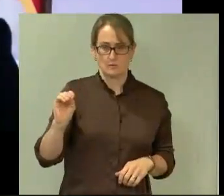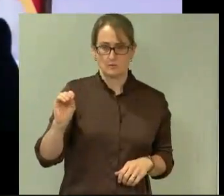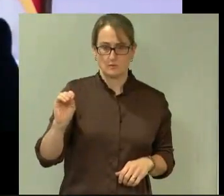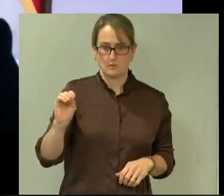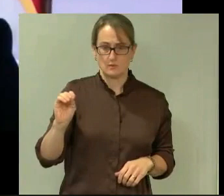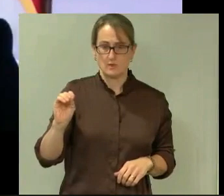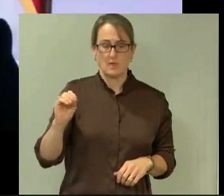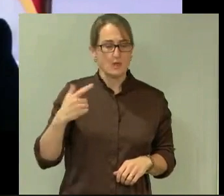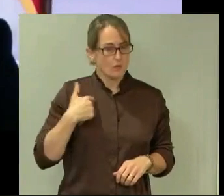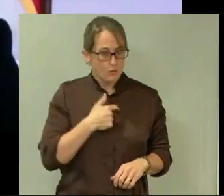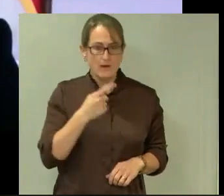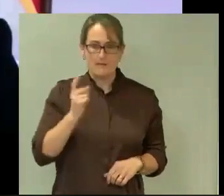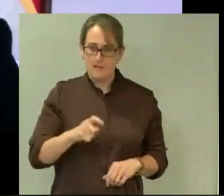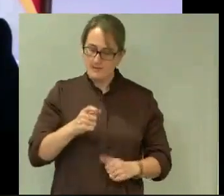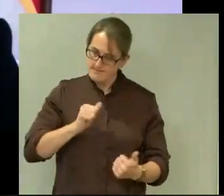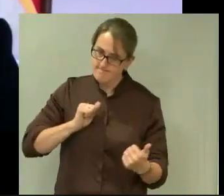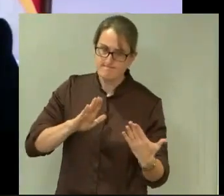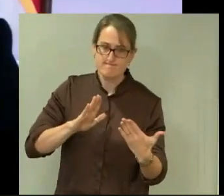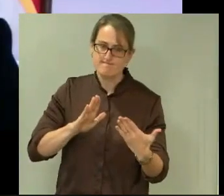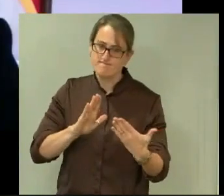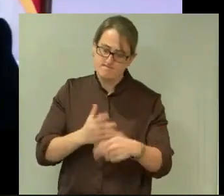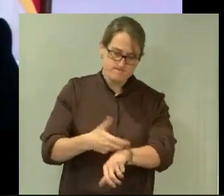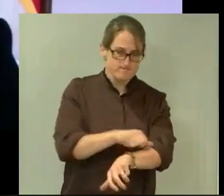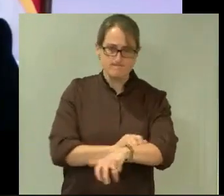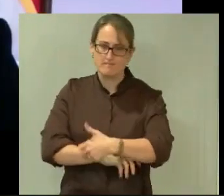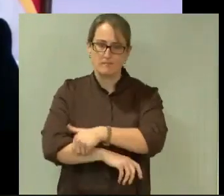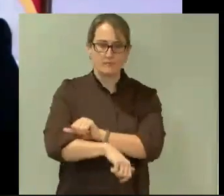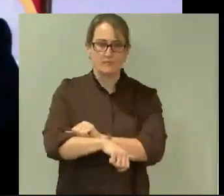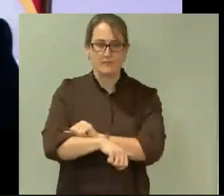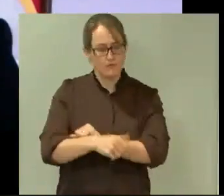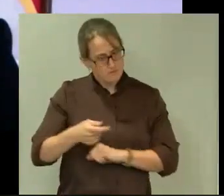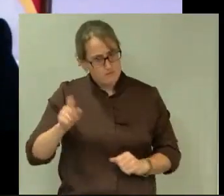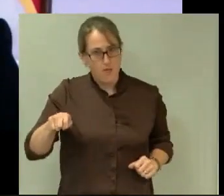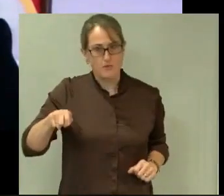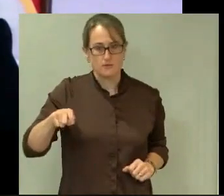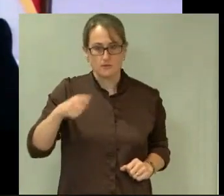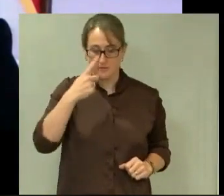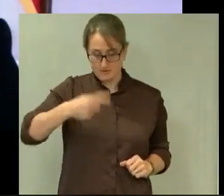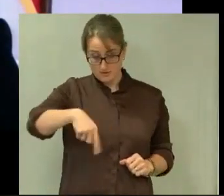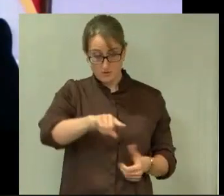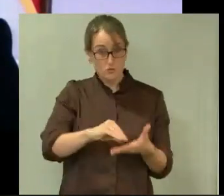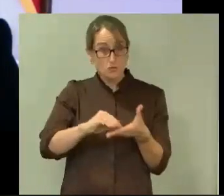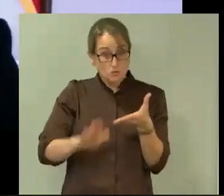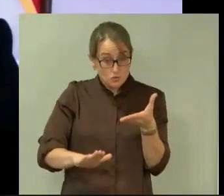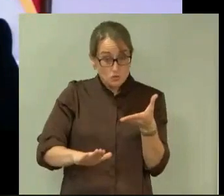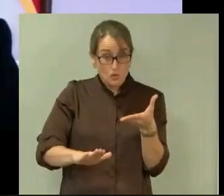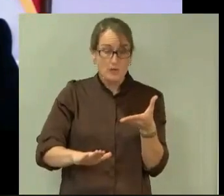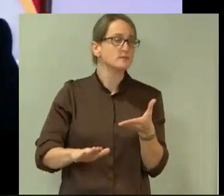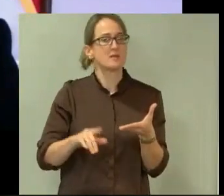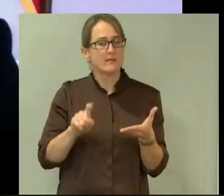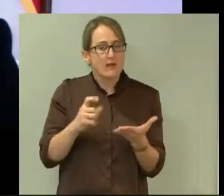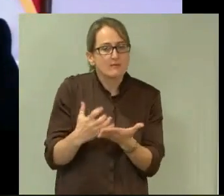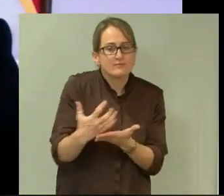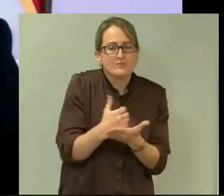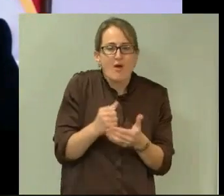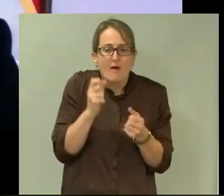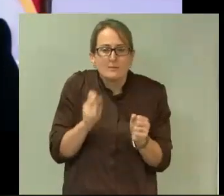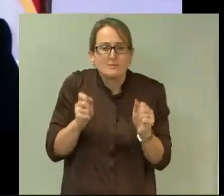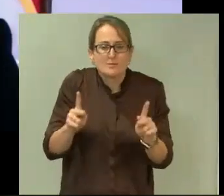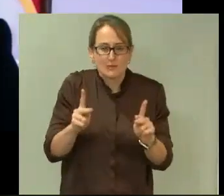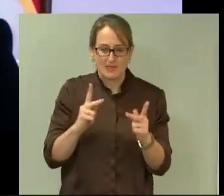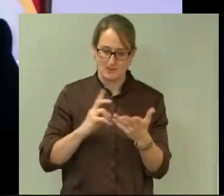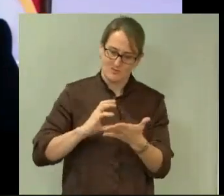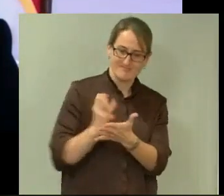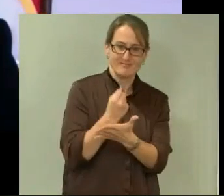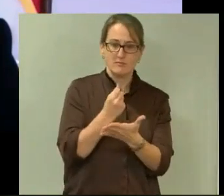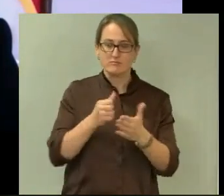rise to face this challenge, because our students deserve the opportunity to still receive a great education, even in the face of